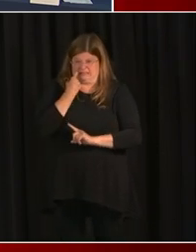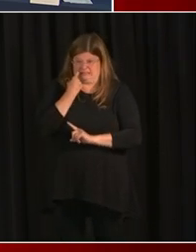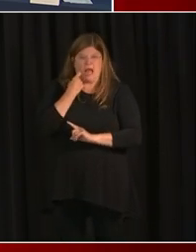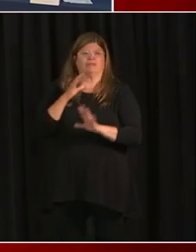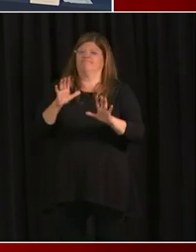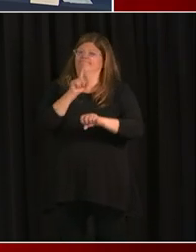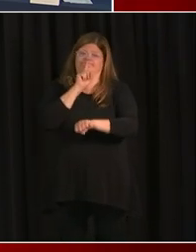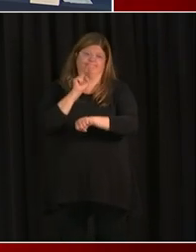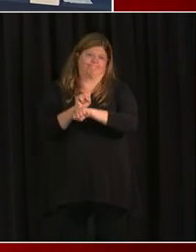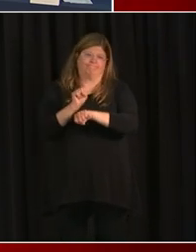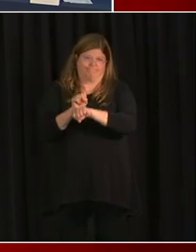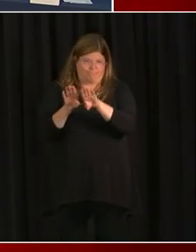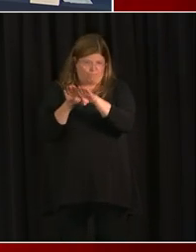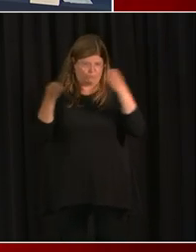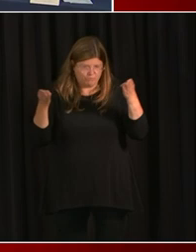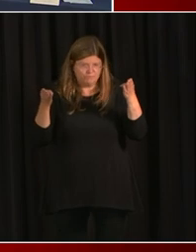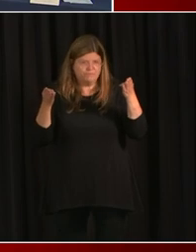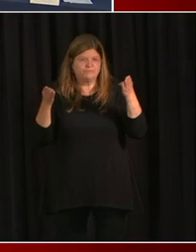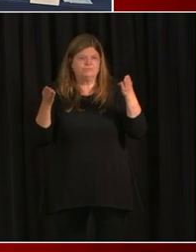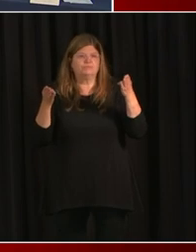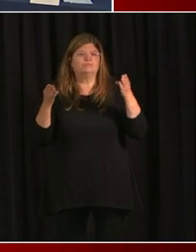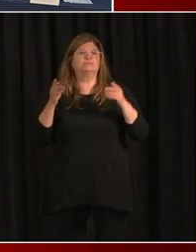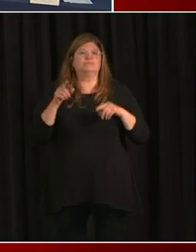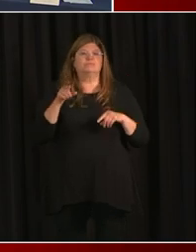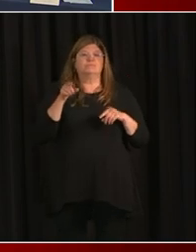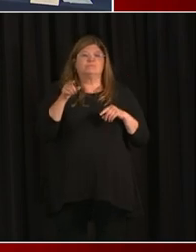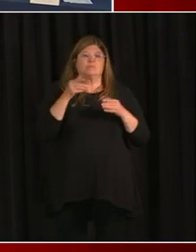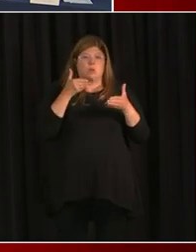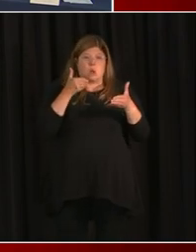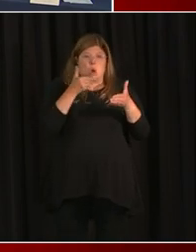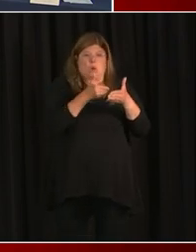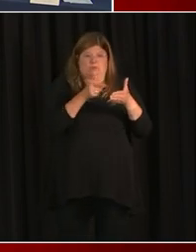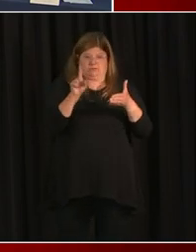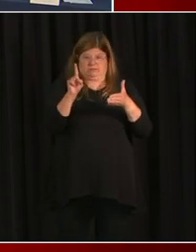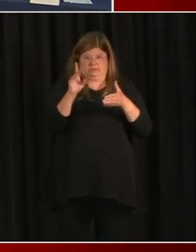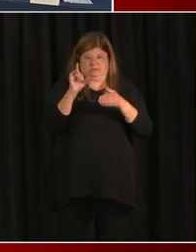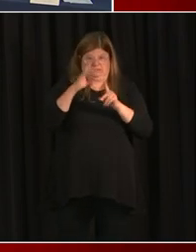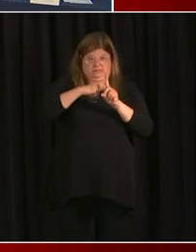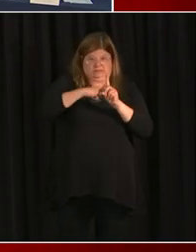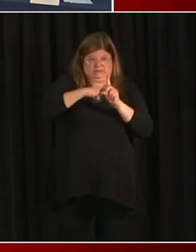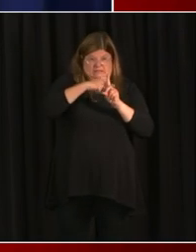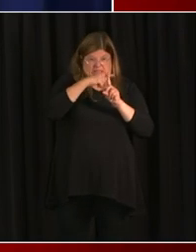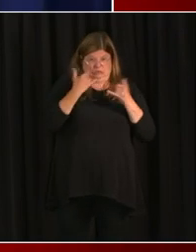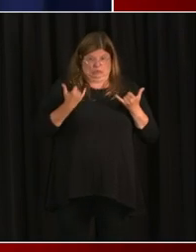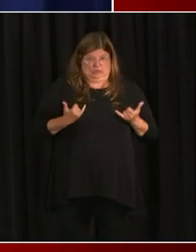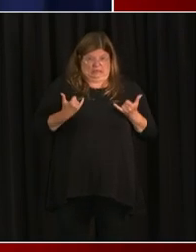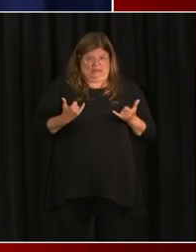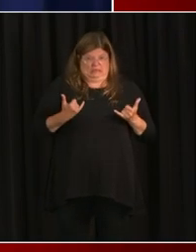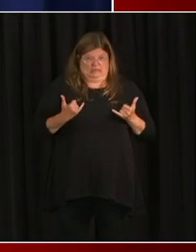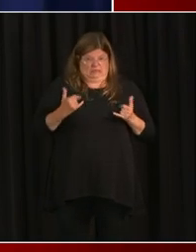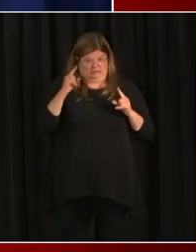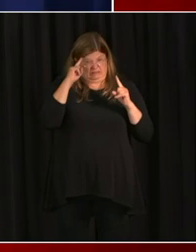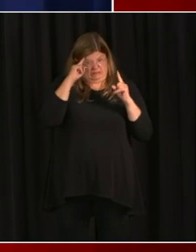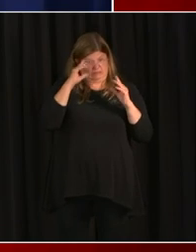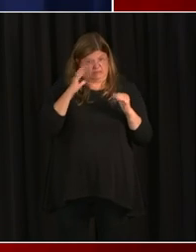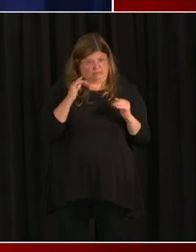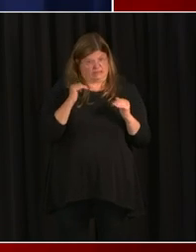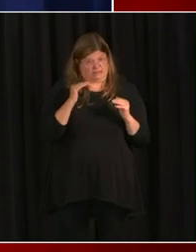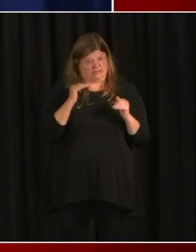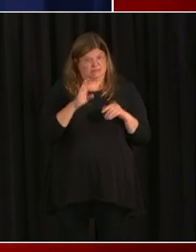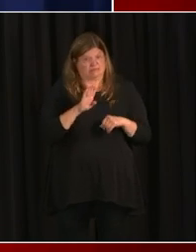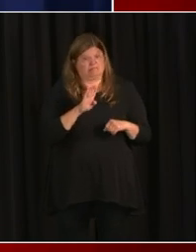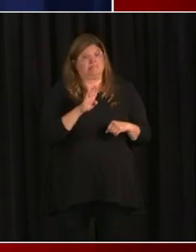are reaching 100 degrees in terms of our heat index. Today, we expect that to go up